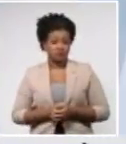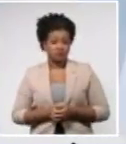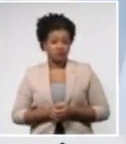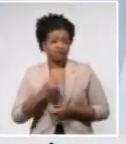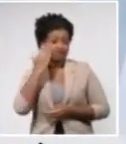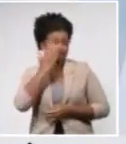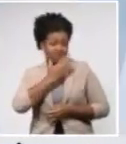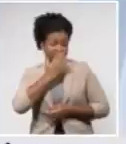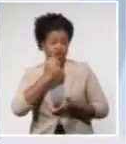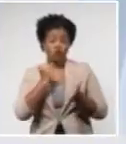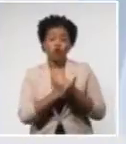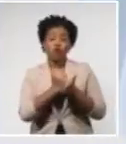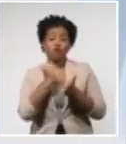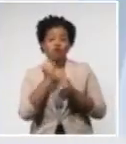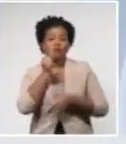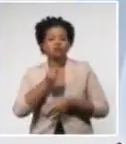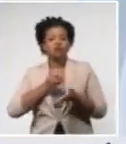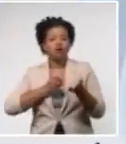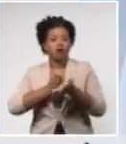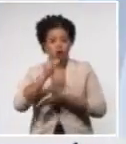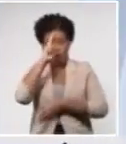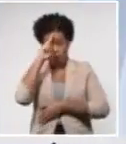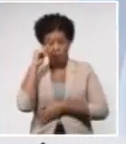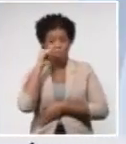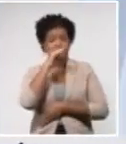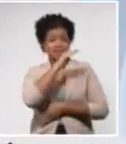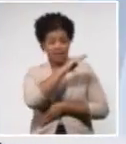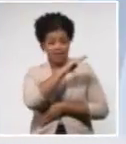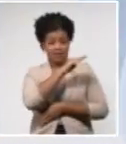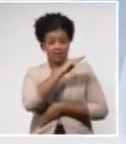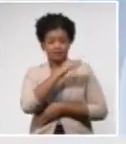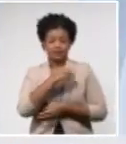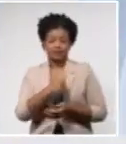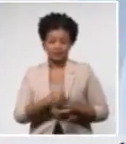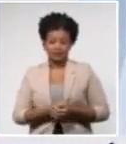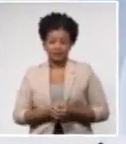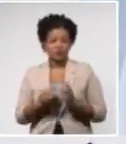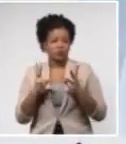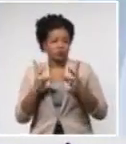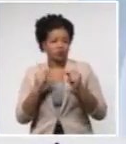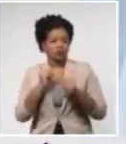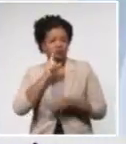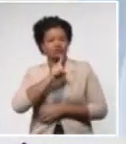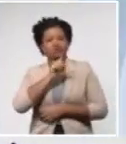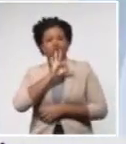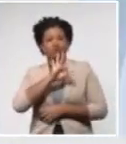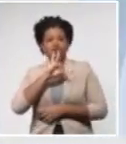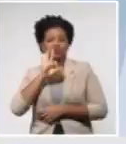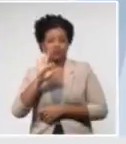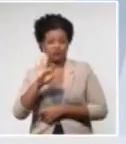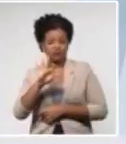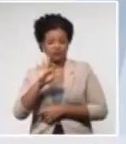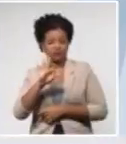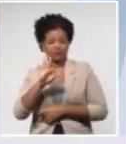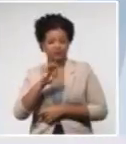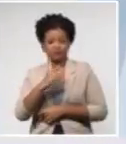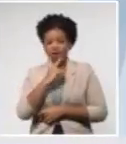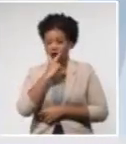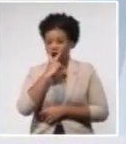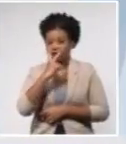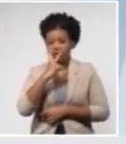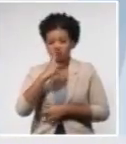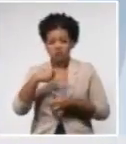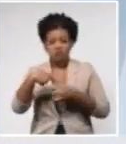active and confirmed patients admitted are 188 patients, and in our primary healthcare